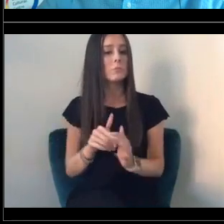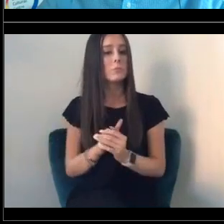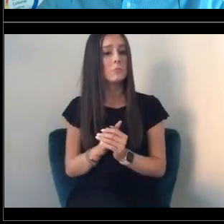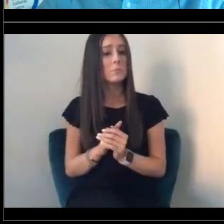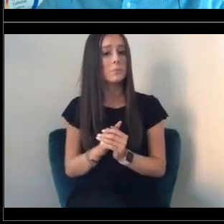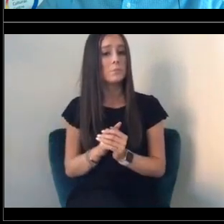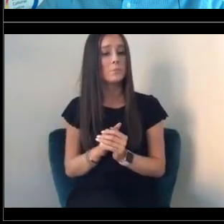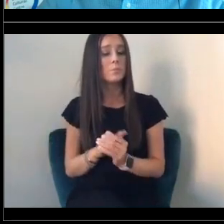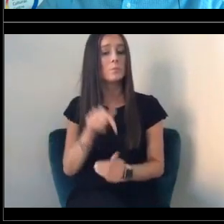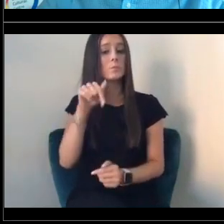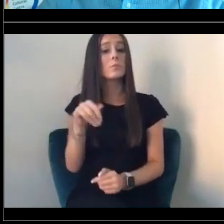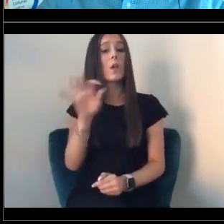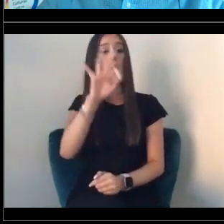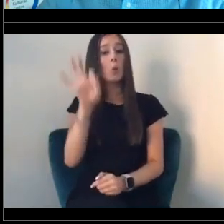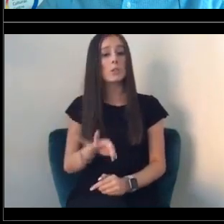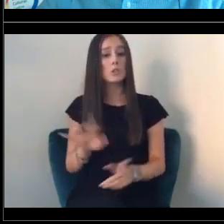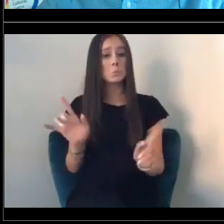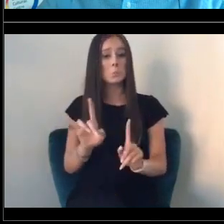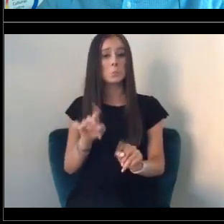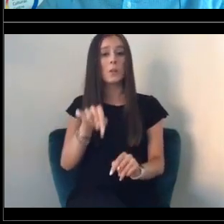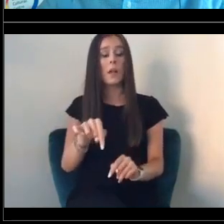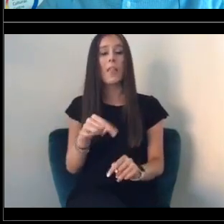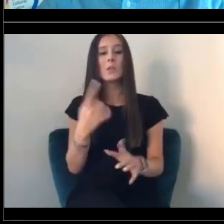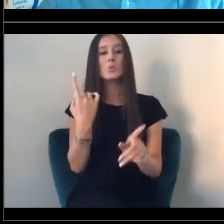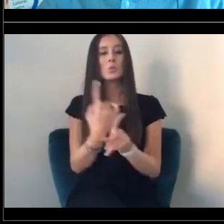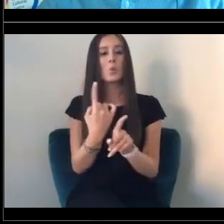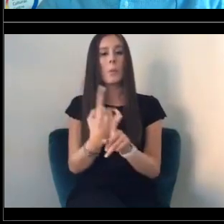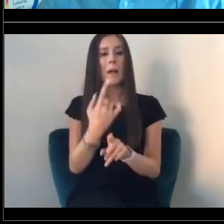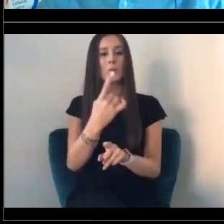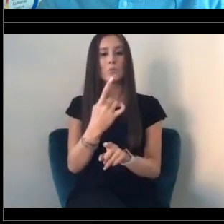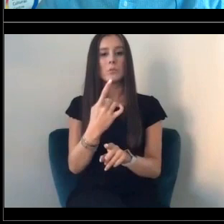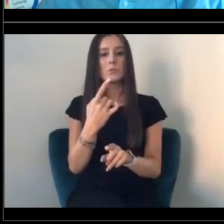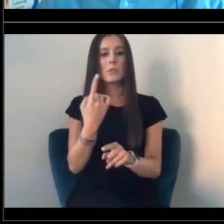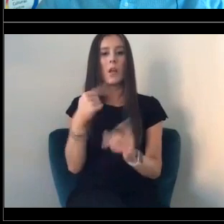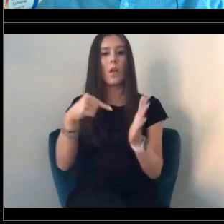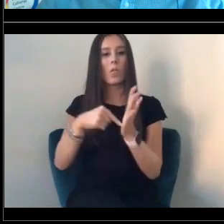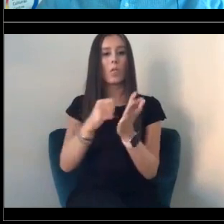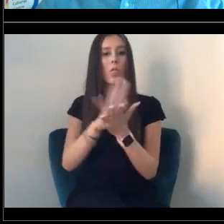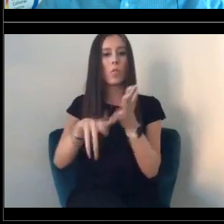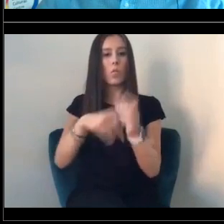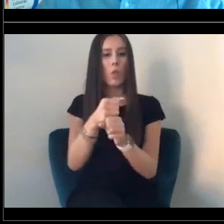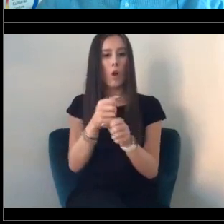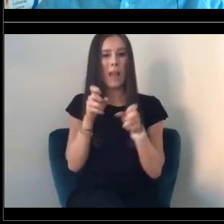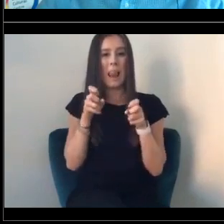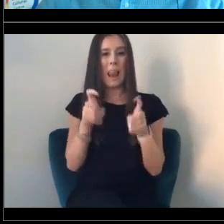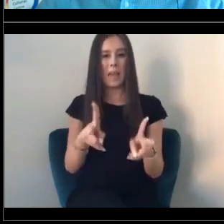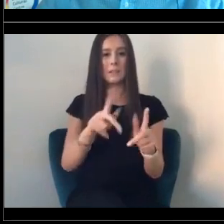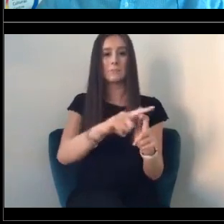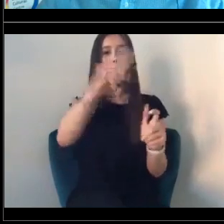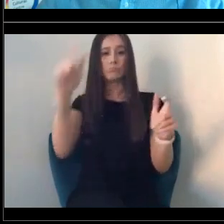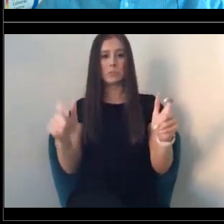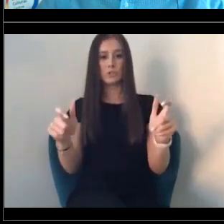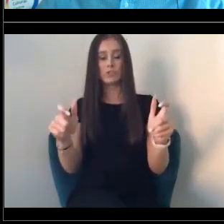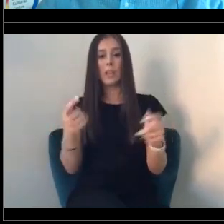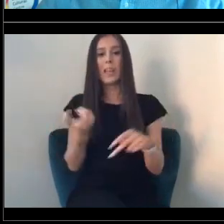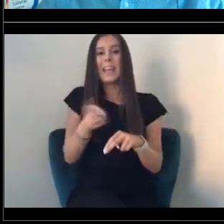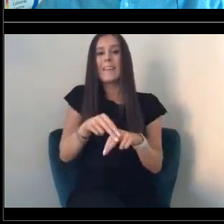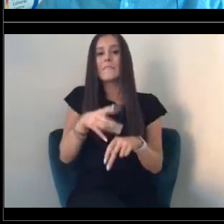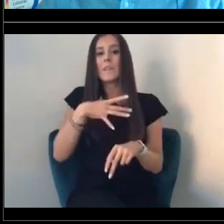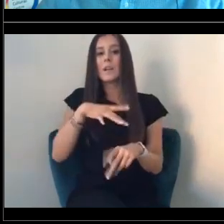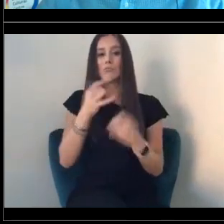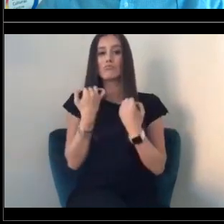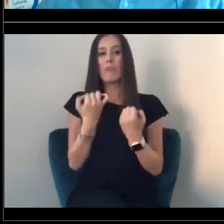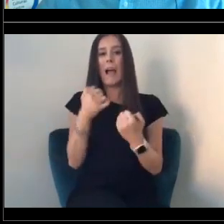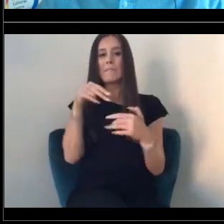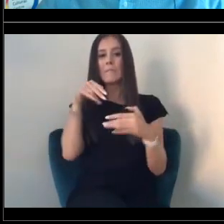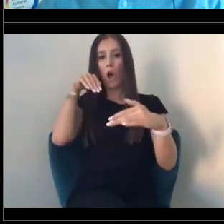This is again about raising the level under Thong Lane. If we needed to increase visibility, Gary, I think